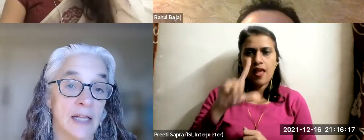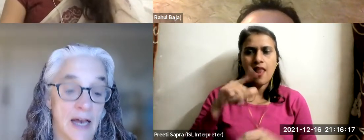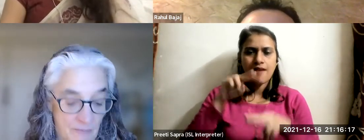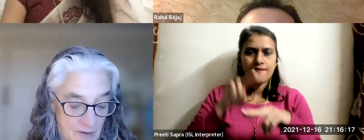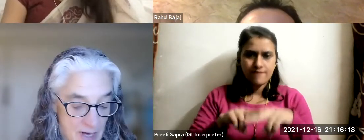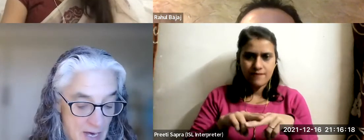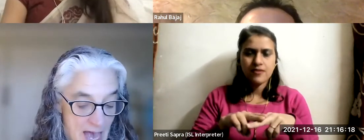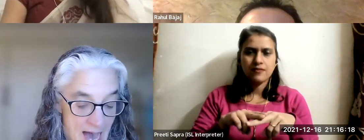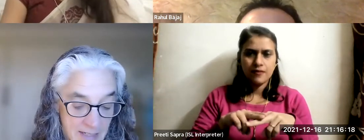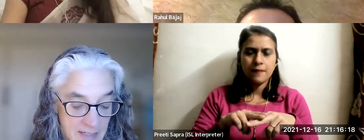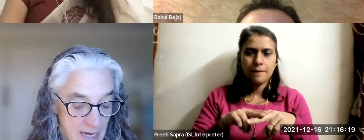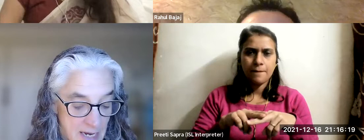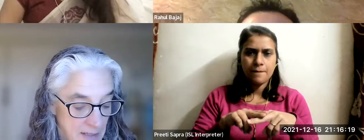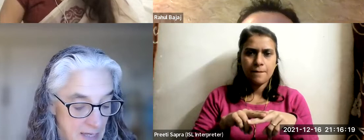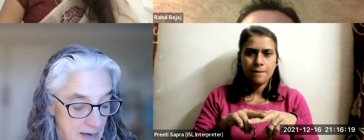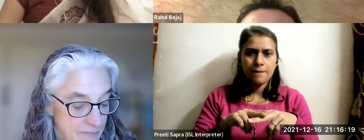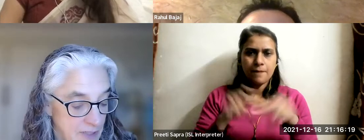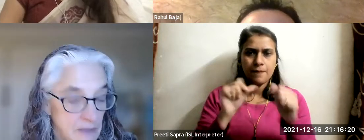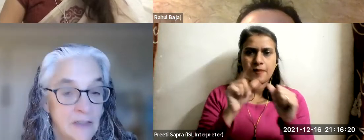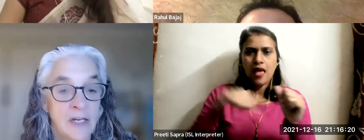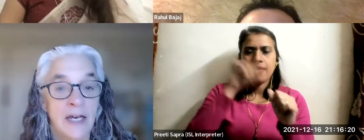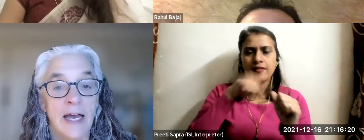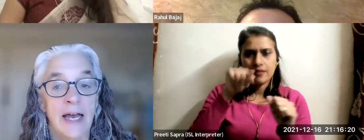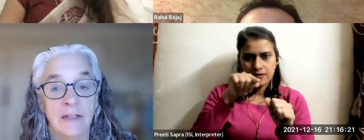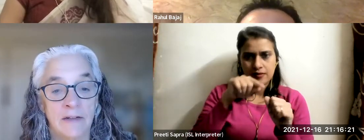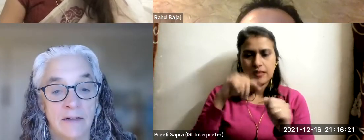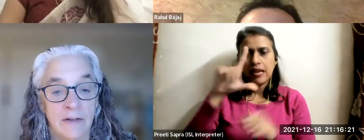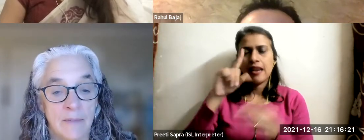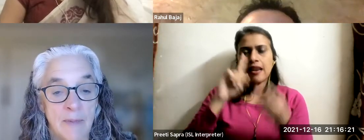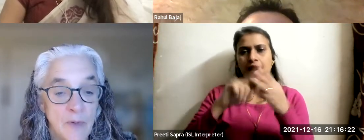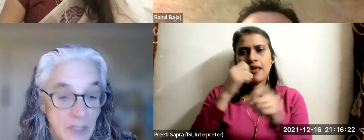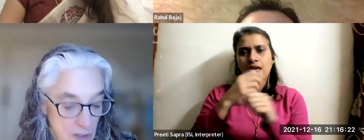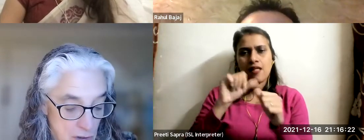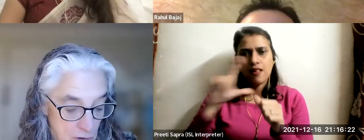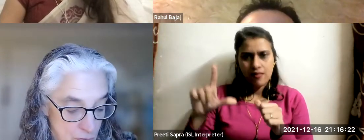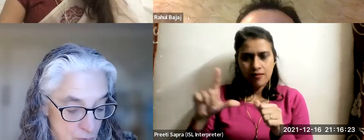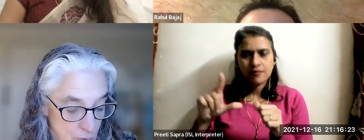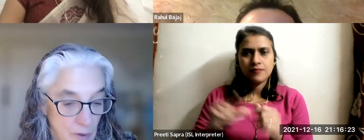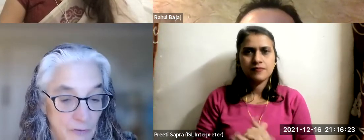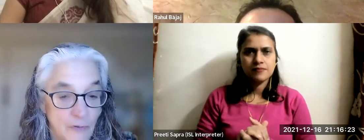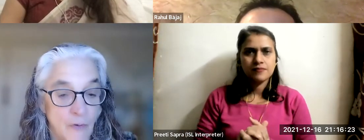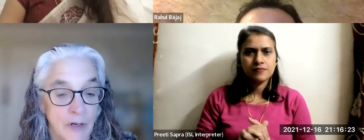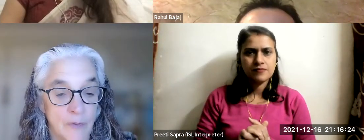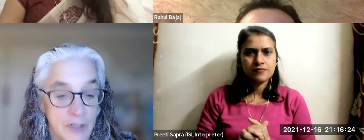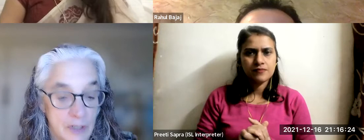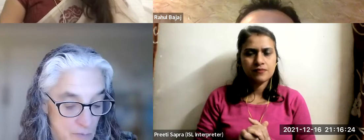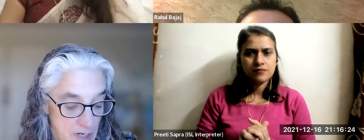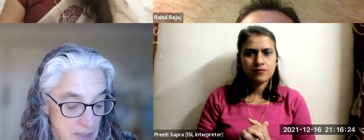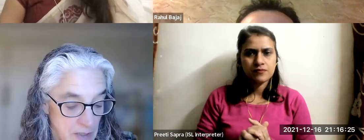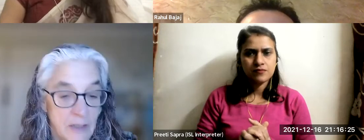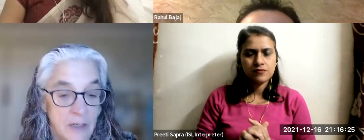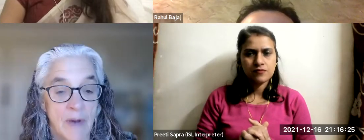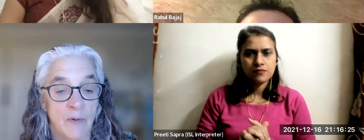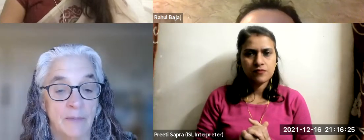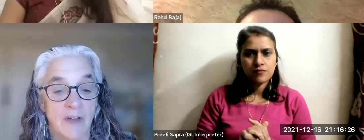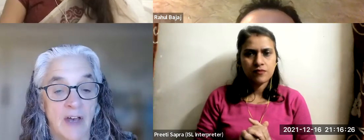initials, lf at lflegal. And maybe we can just close with one story, which is the